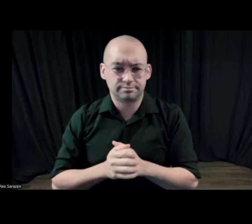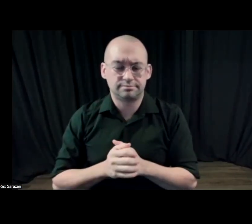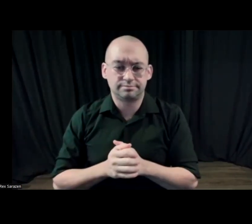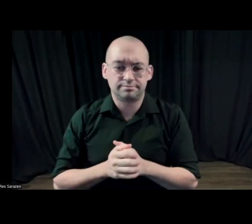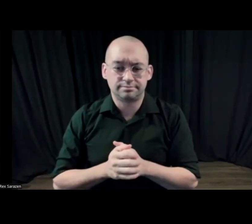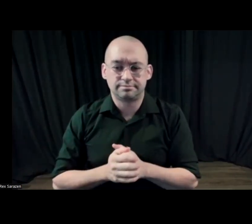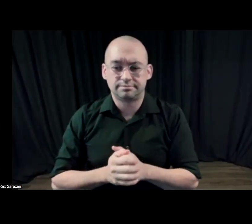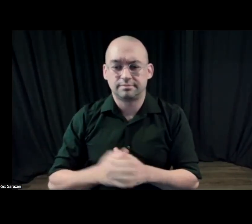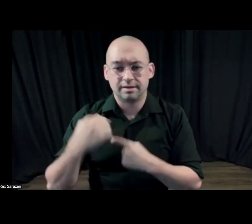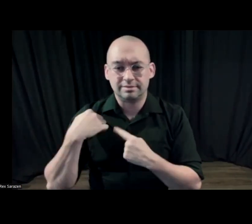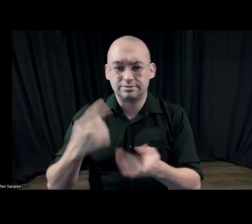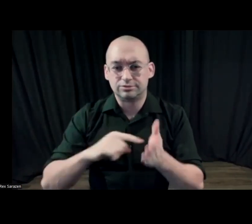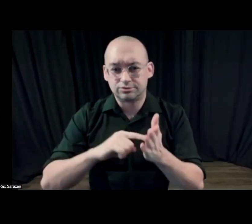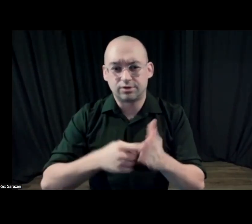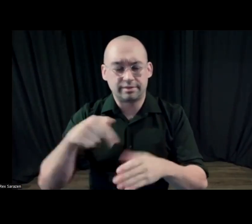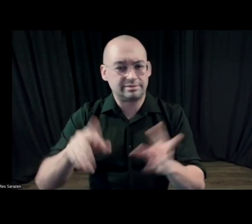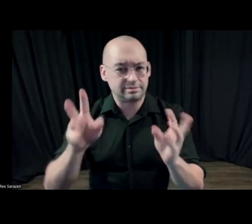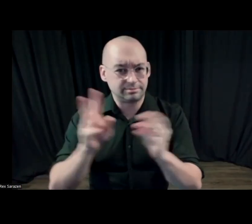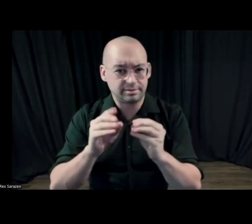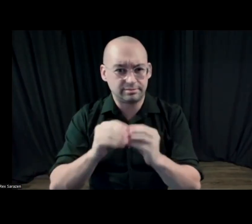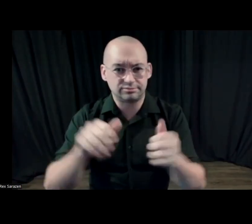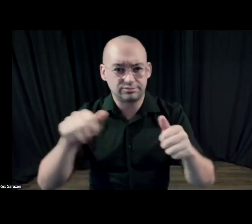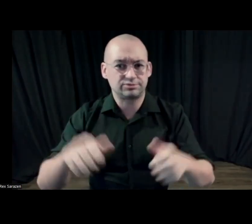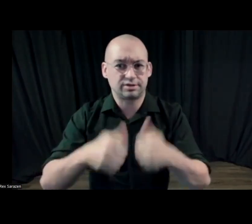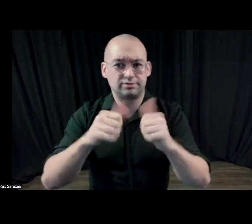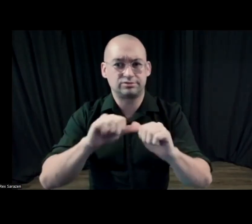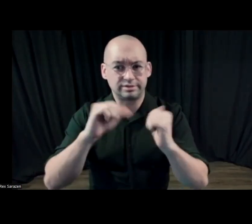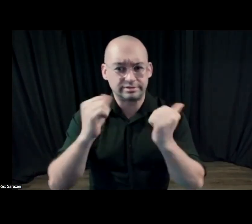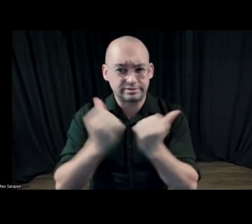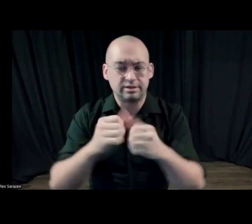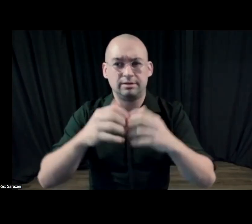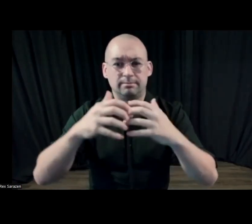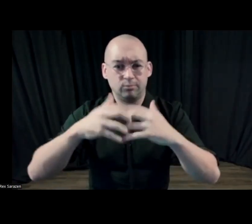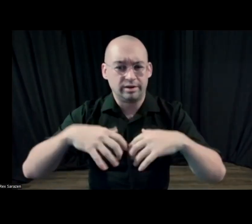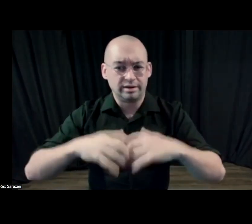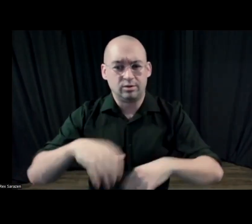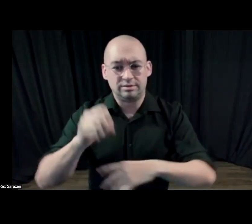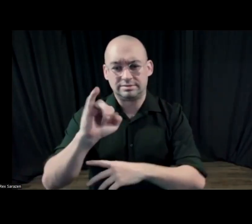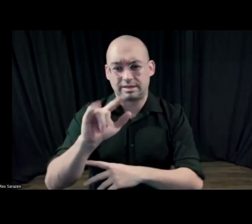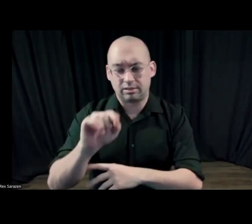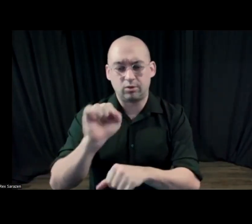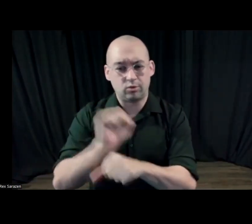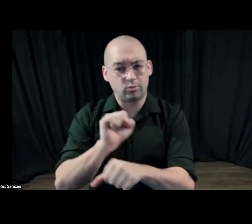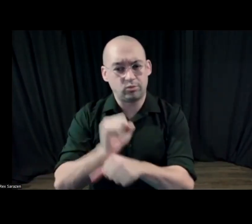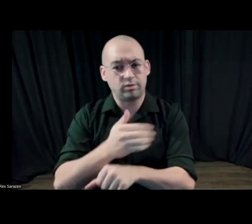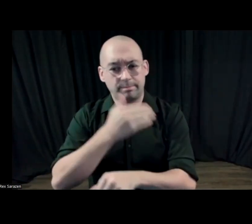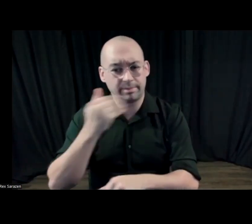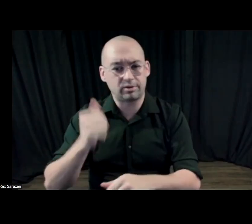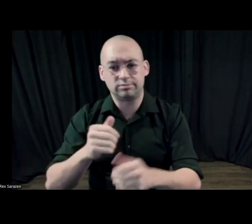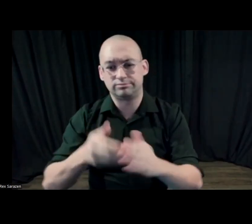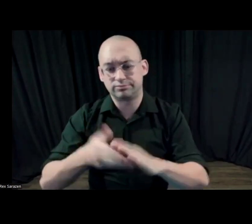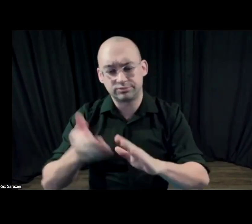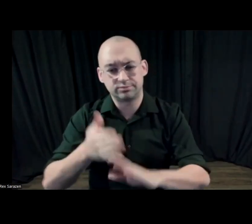Since its inception, this committee has challenged the agency to break down silos and work more effectively and efficiently across